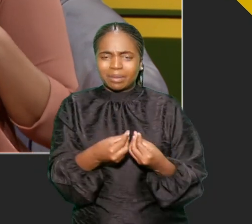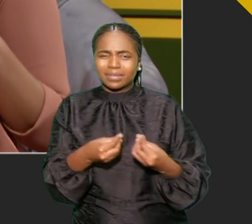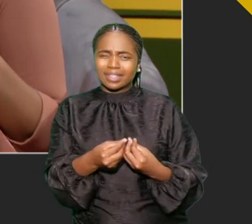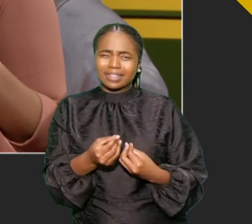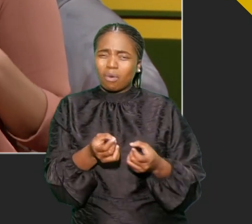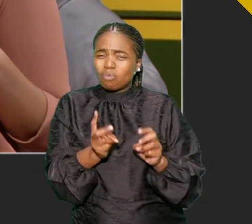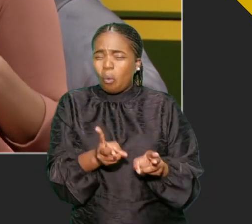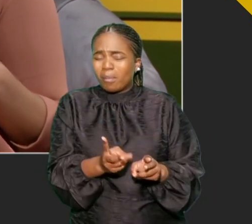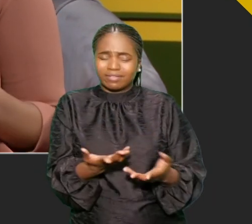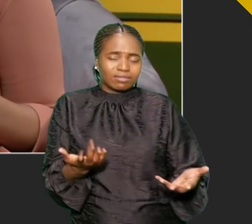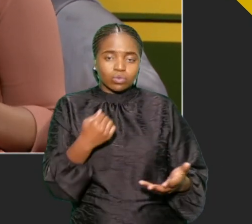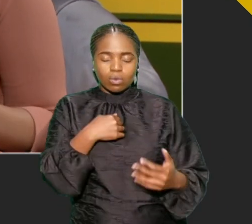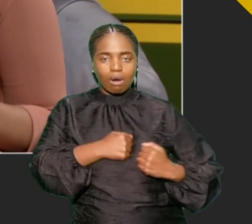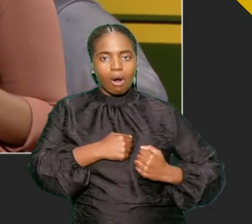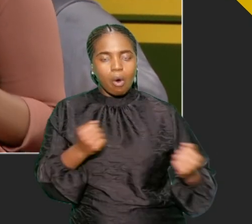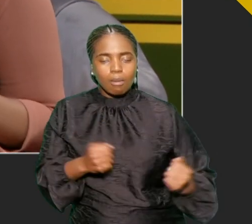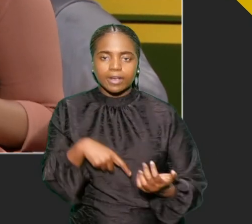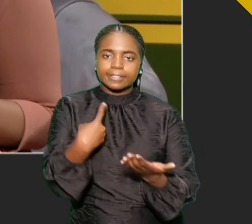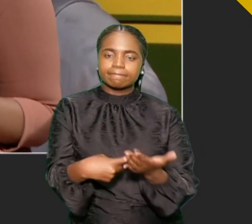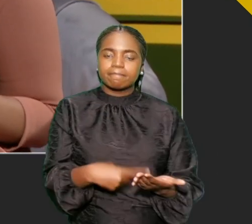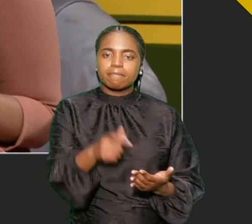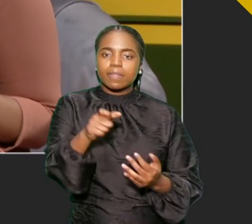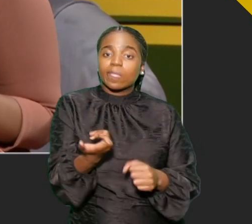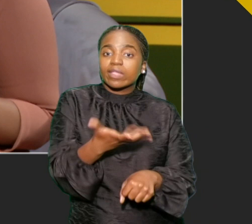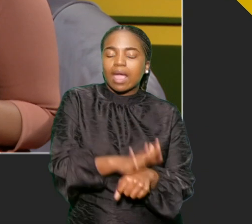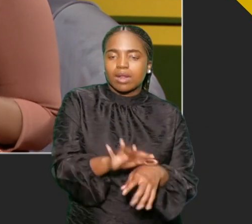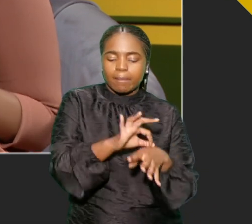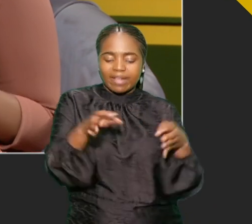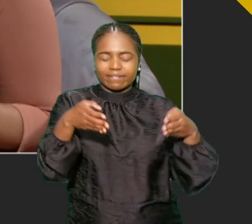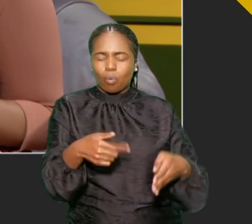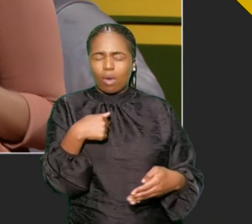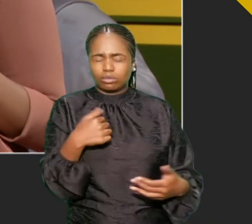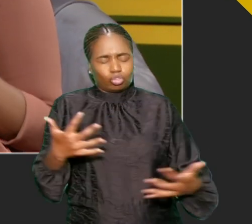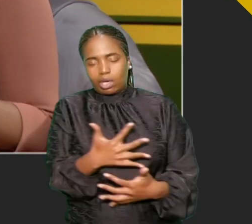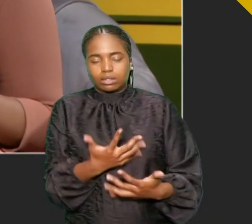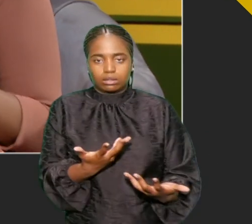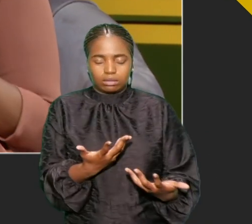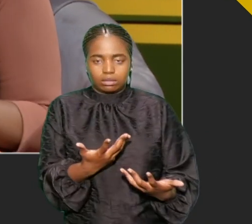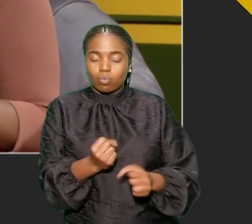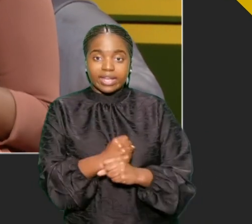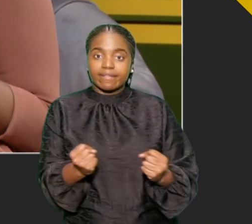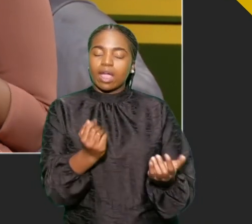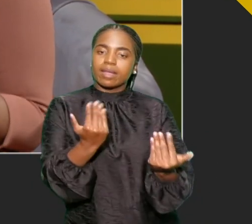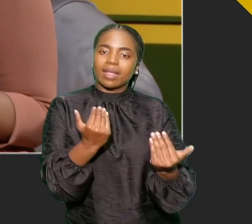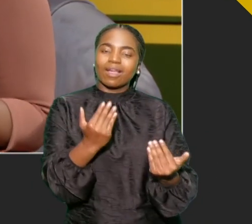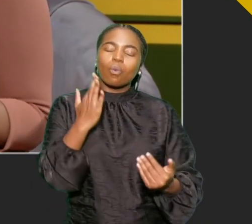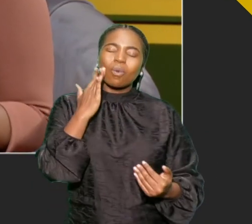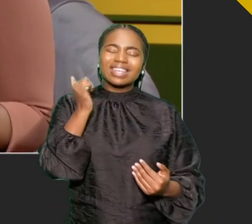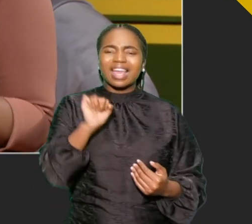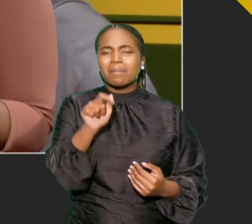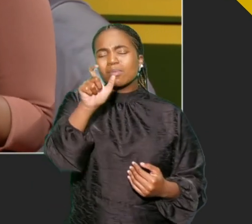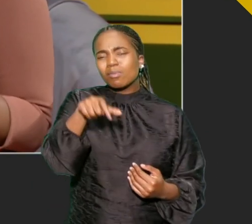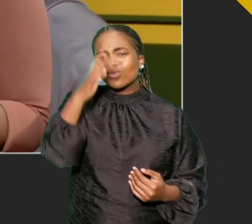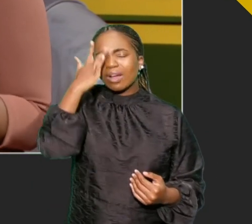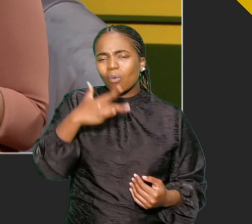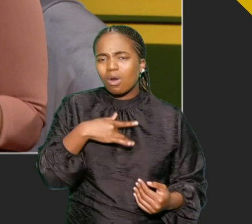is normalized for us to have a conversation purely because it's something that hits you by shock, by surprise. Even when it's inevitable, Jorge, at the